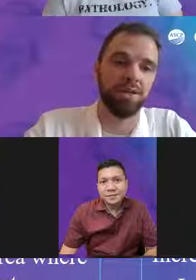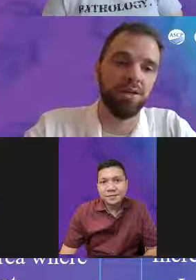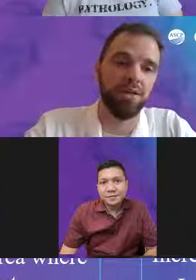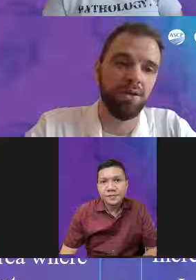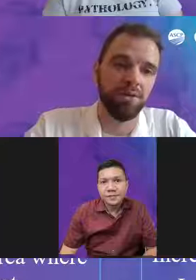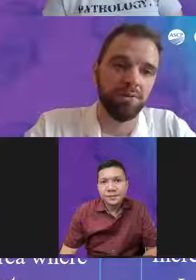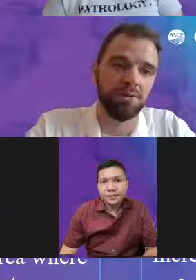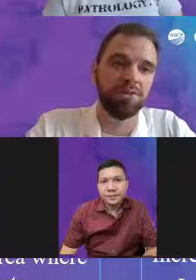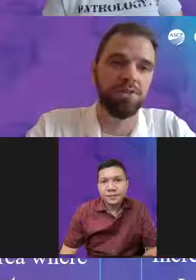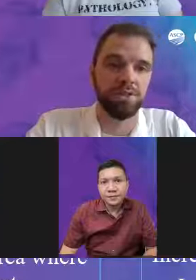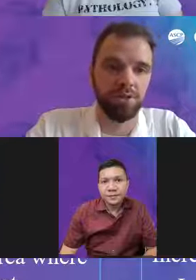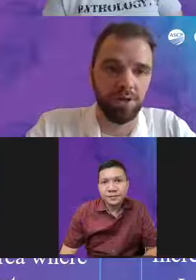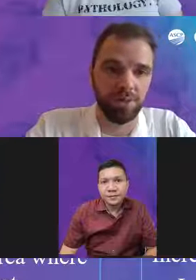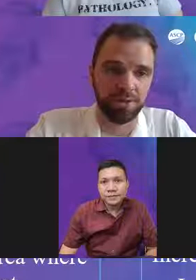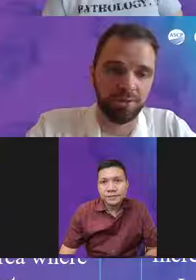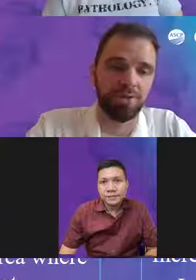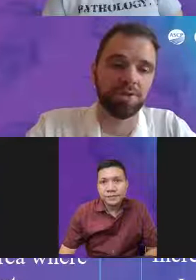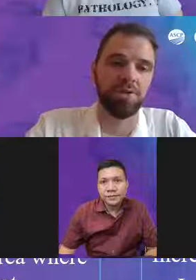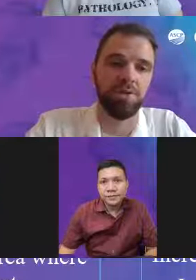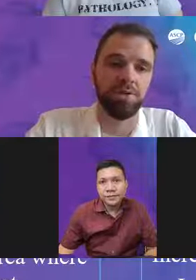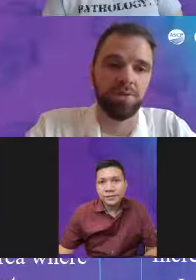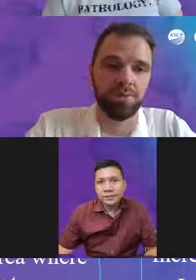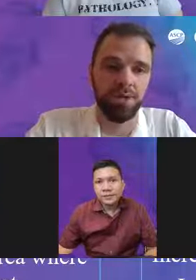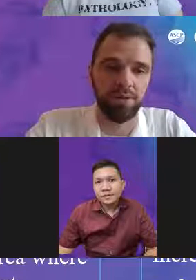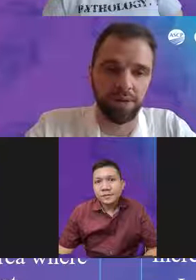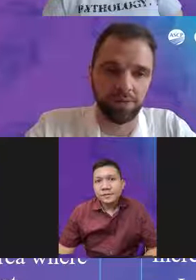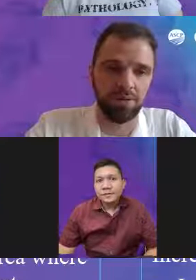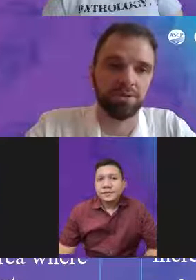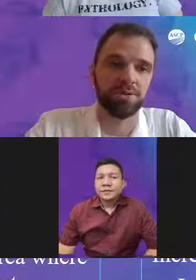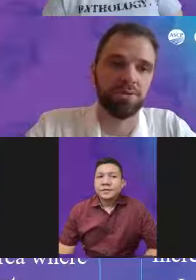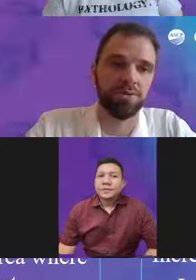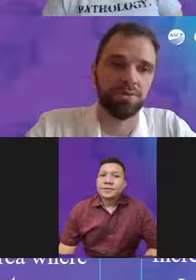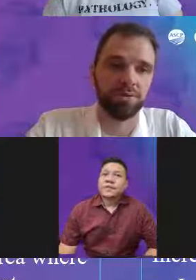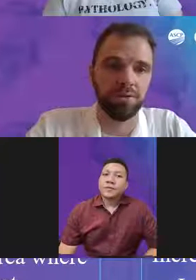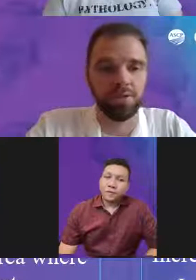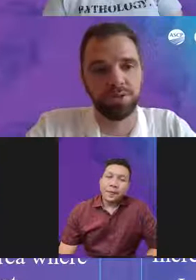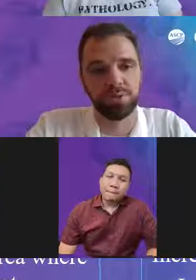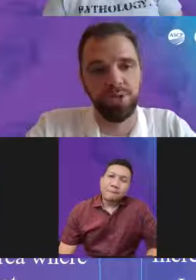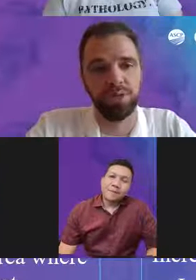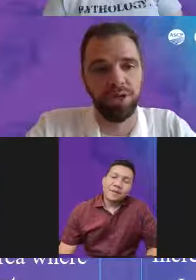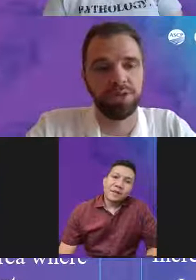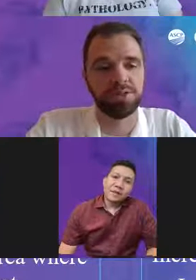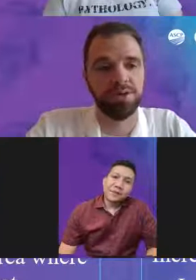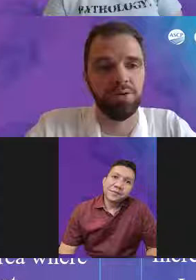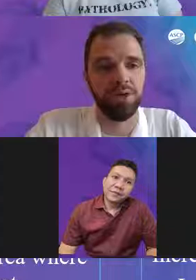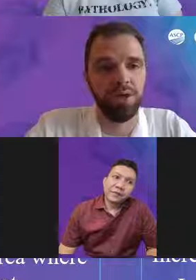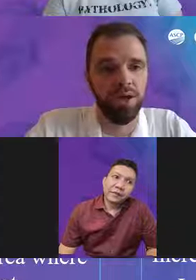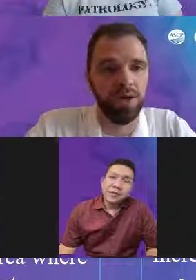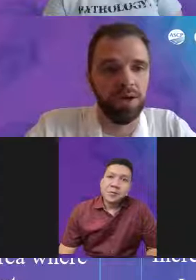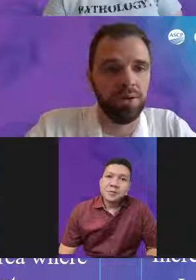actually do a differential or read a microculture, distribute blood.